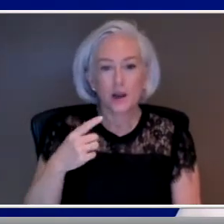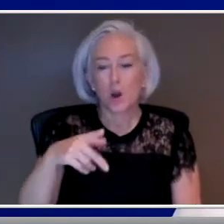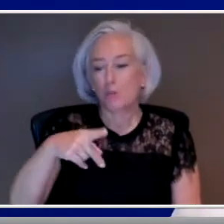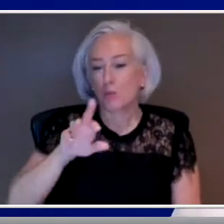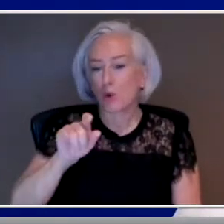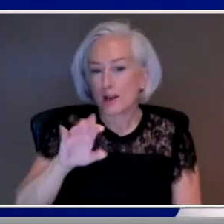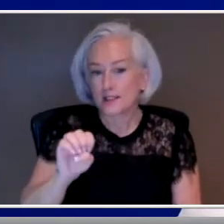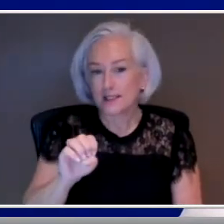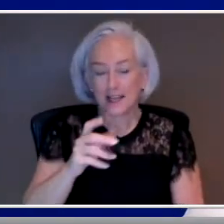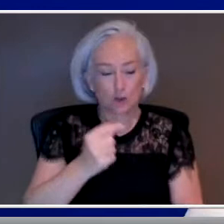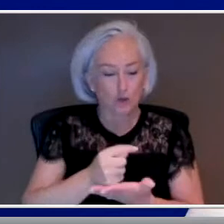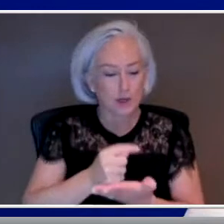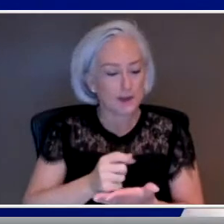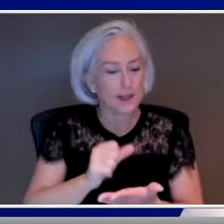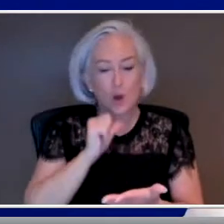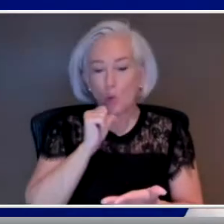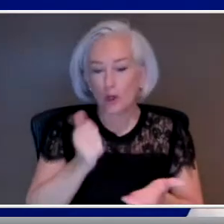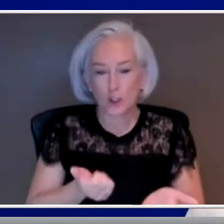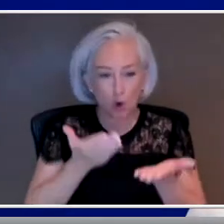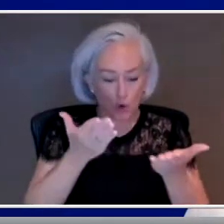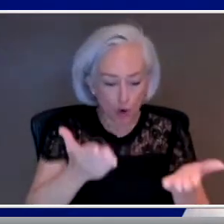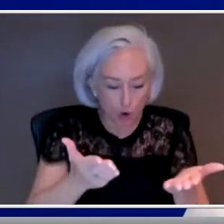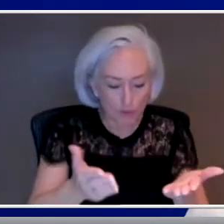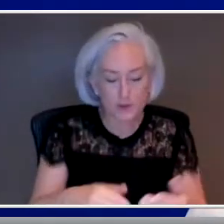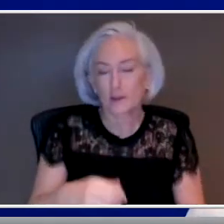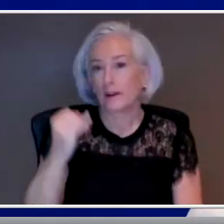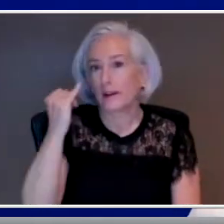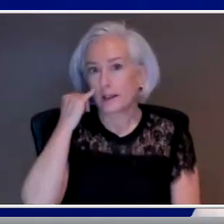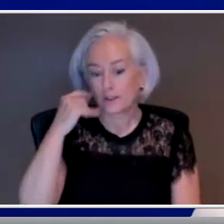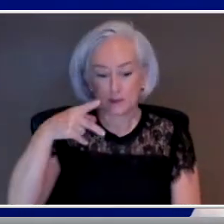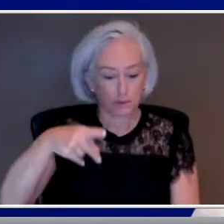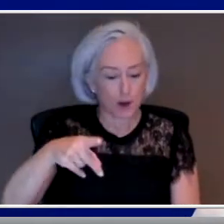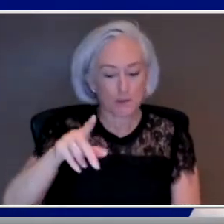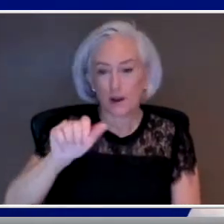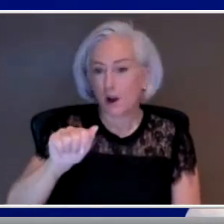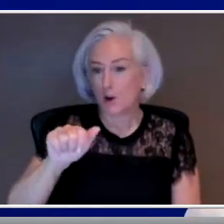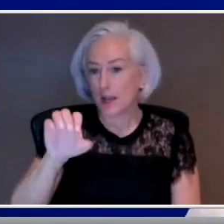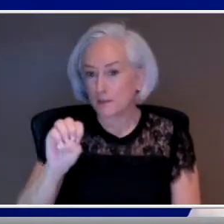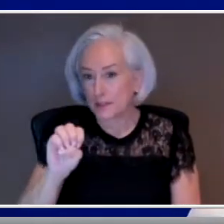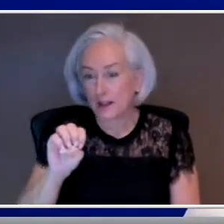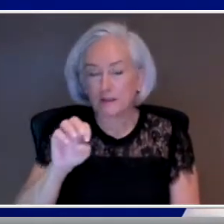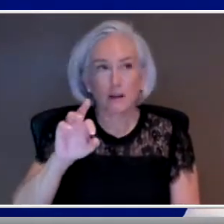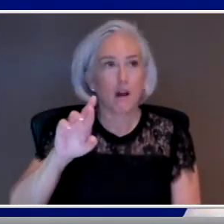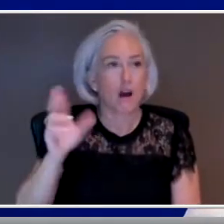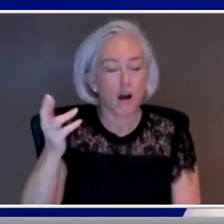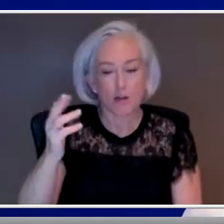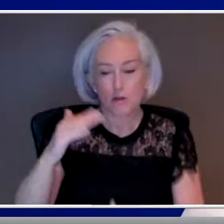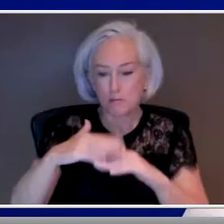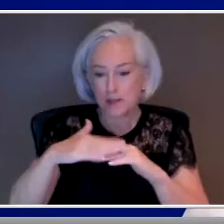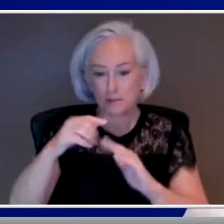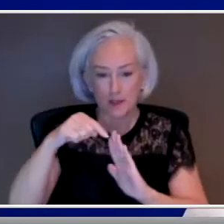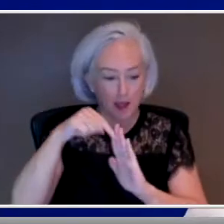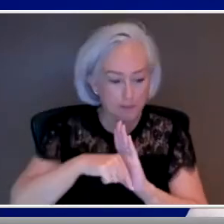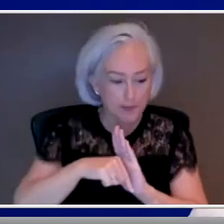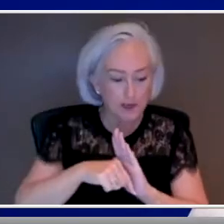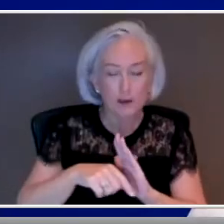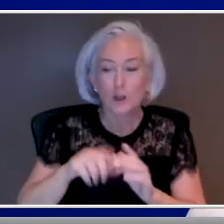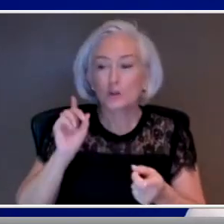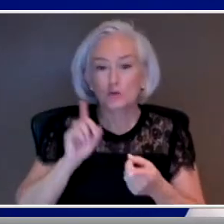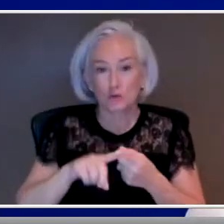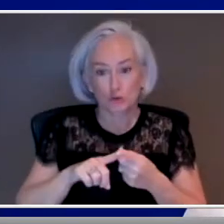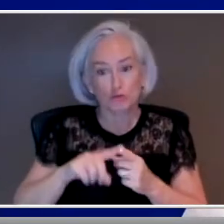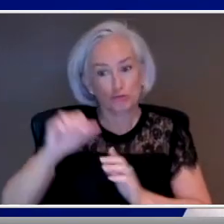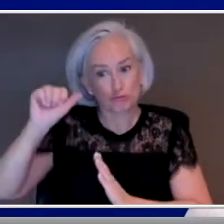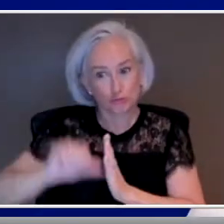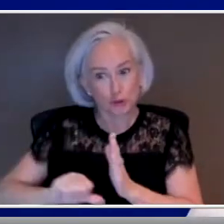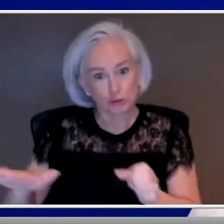it's prostate artery embolization, other minimally invasive treatment options, to major surgery. So we want to assess both the patient